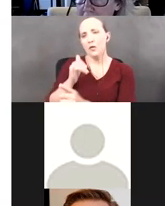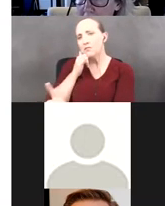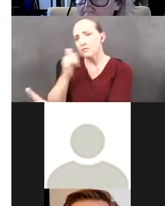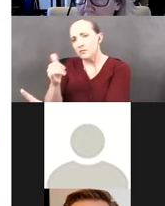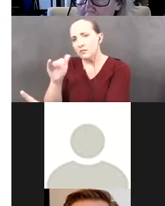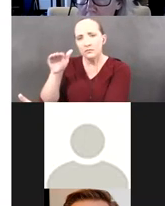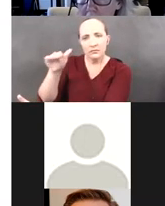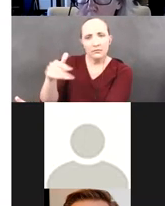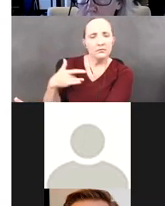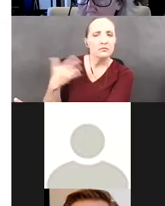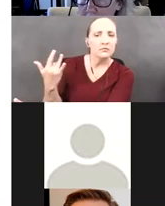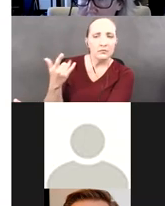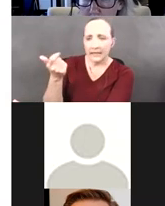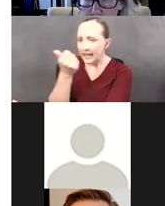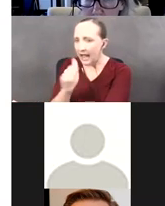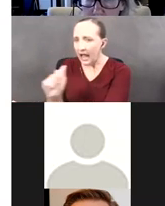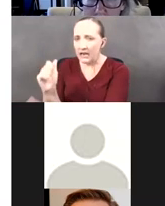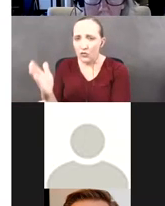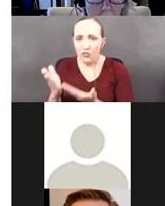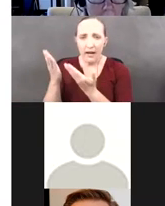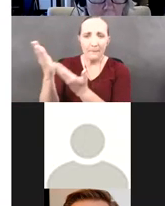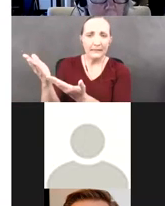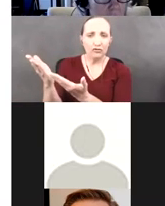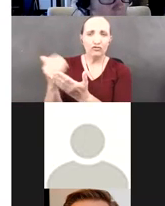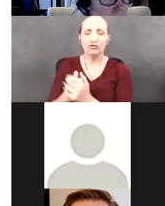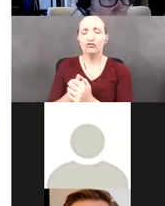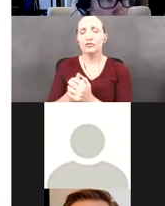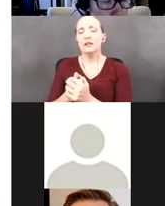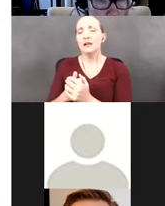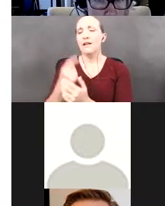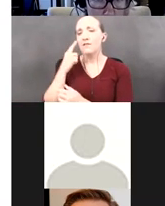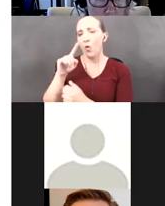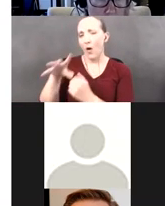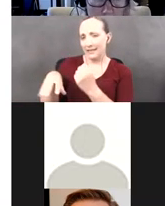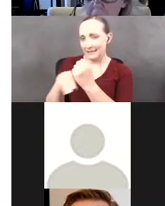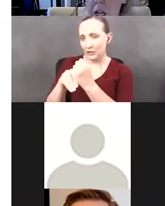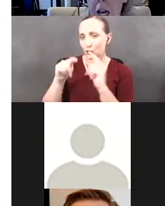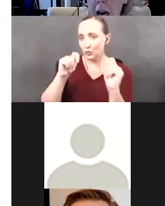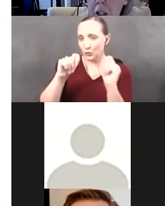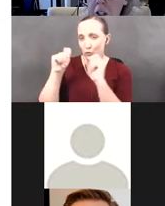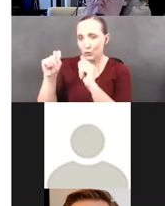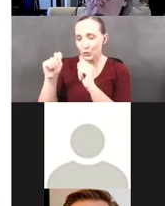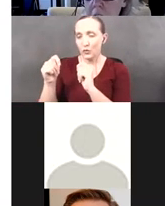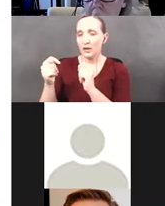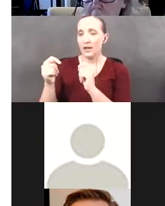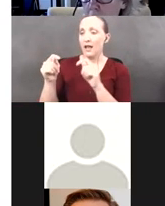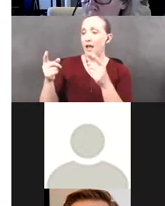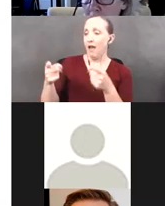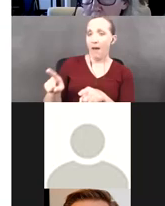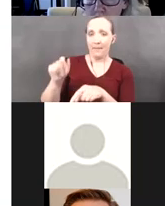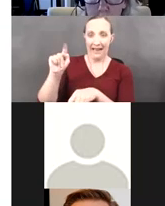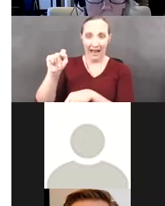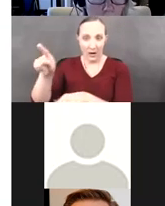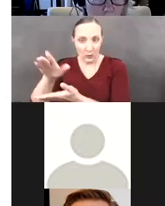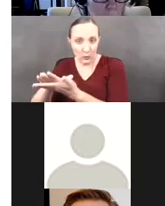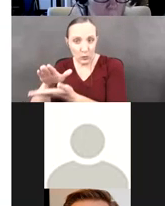hijo they have para any ver si ellos recommendations tienen algunas of additional recomendaciones tutoring that's being sobre done tutoría at the adicional school que se está site haciendo or